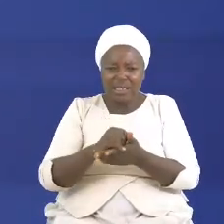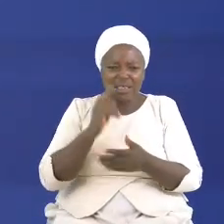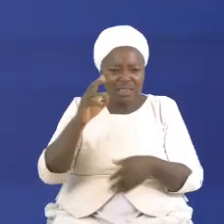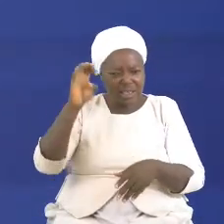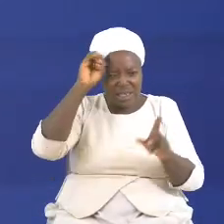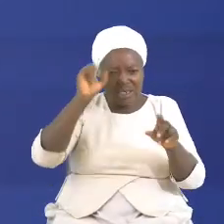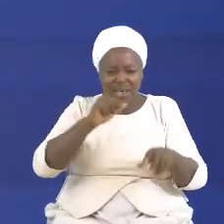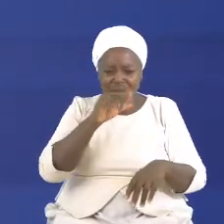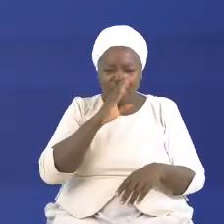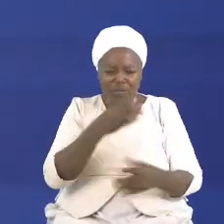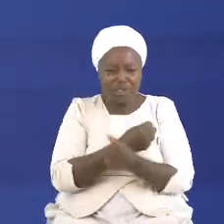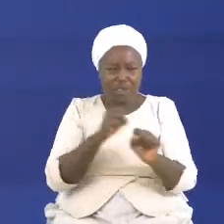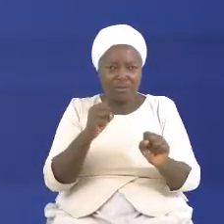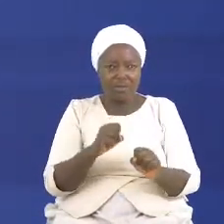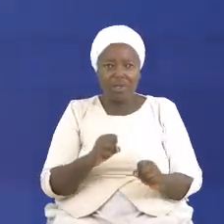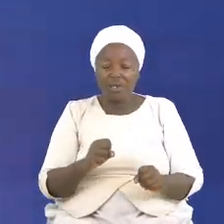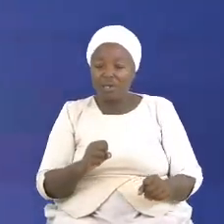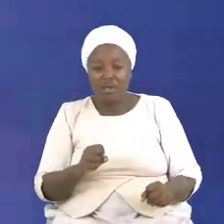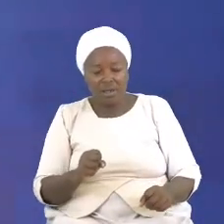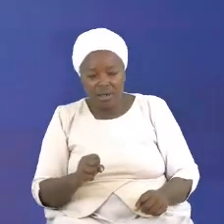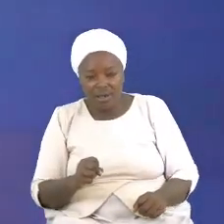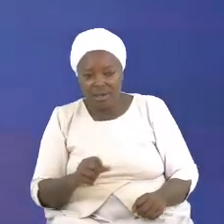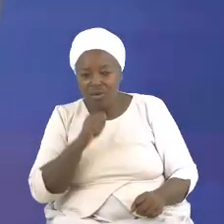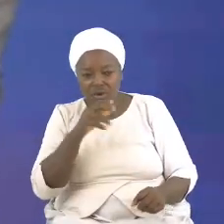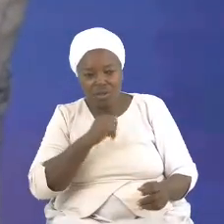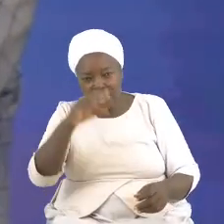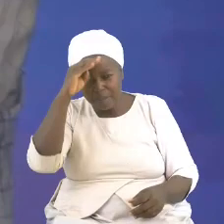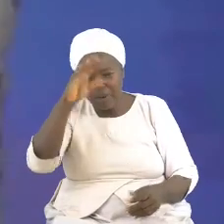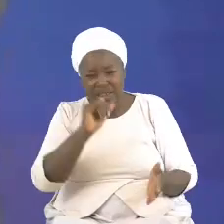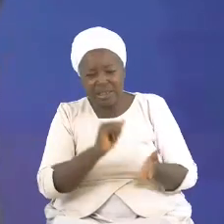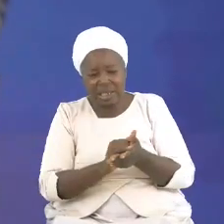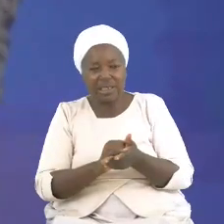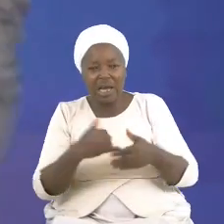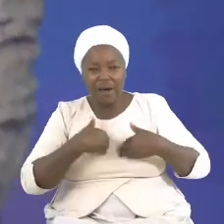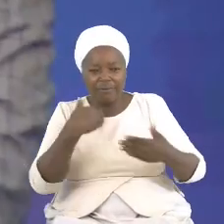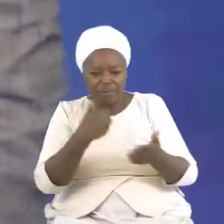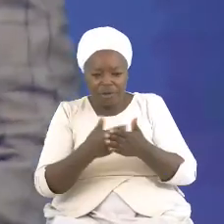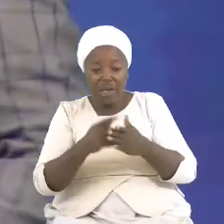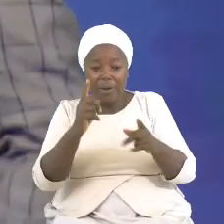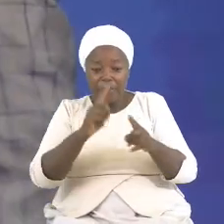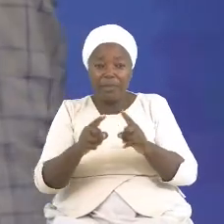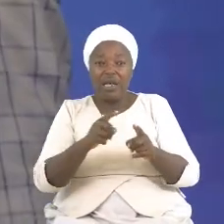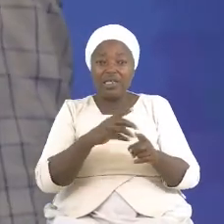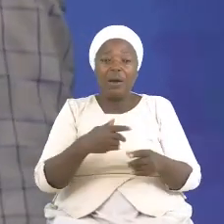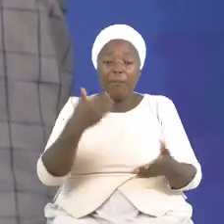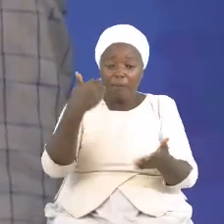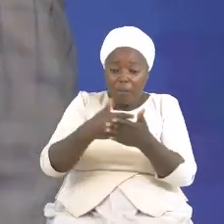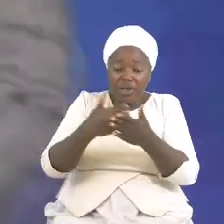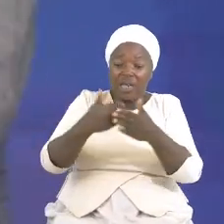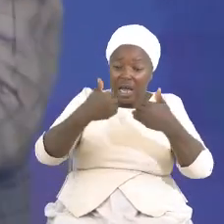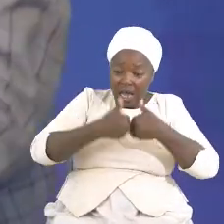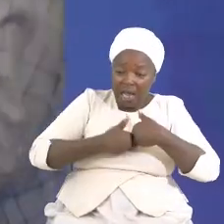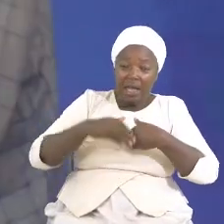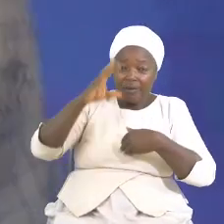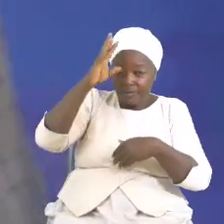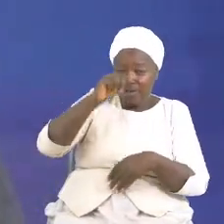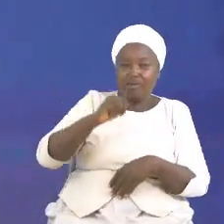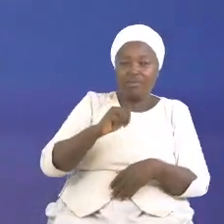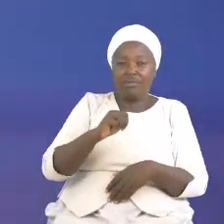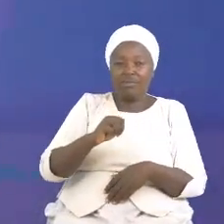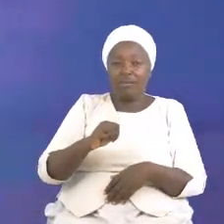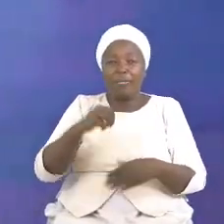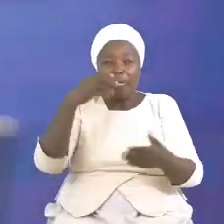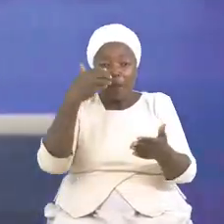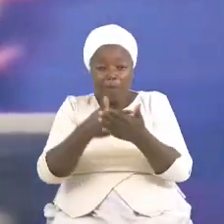money had him." Not that he possessed money, no. Money possessed him. Money took